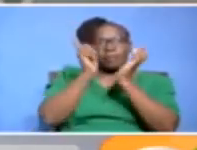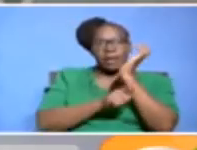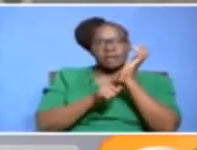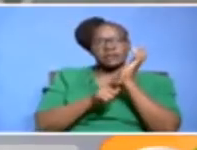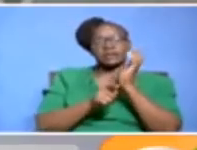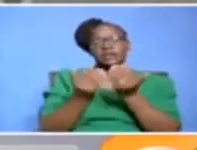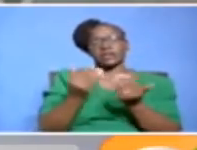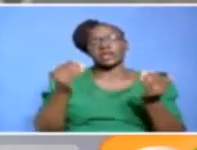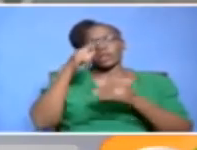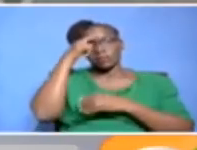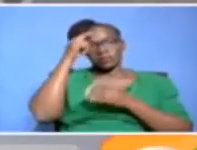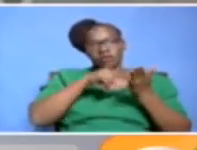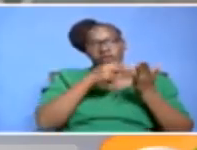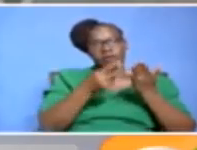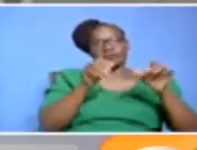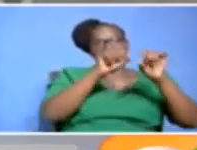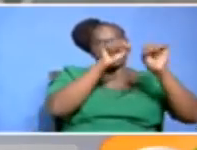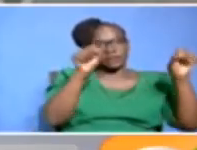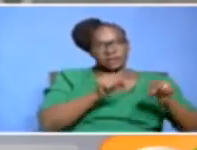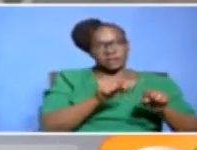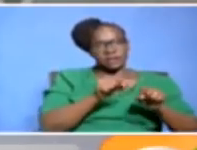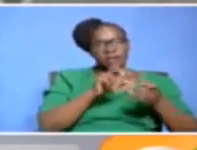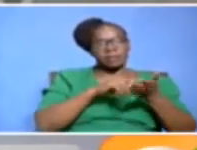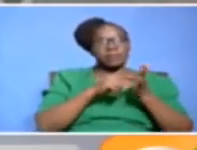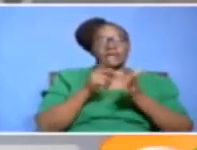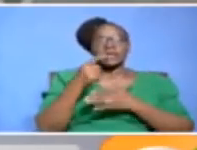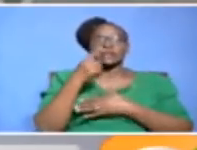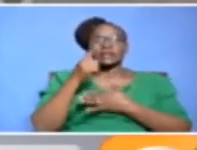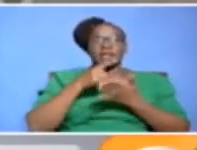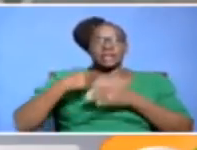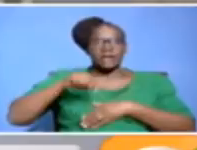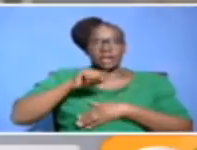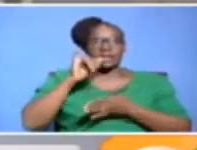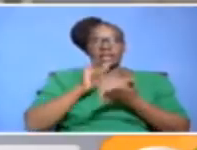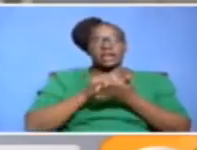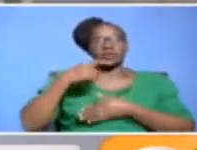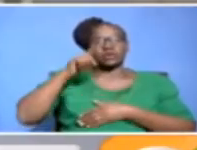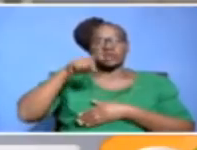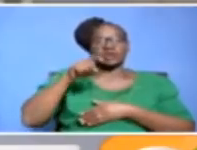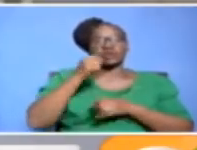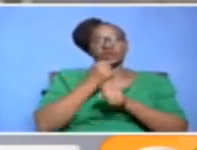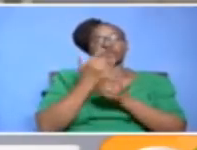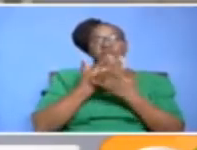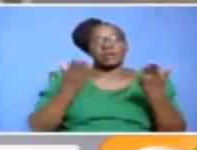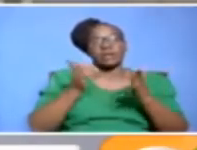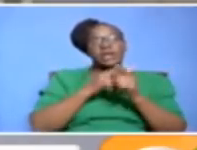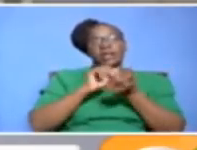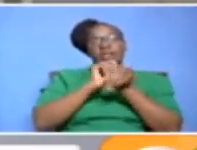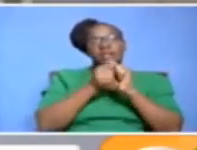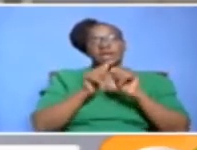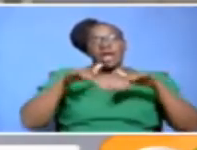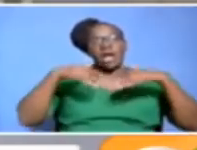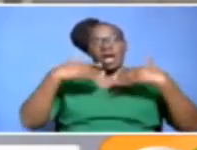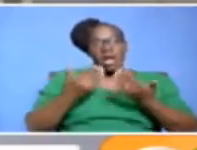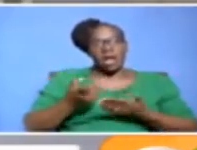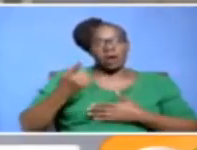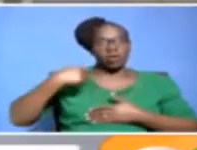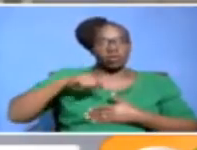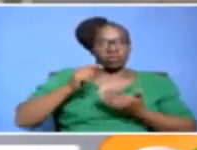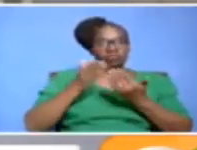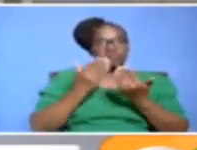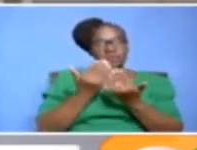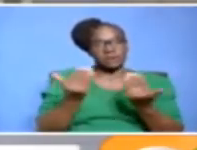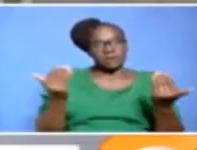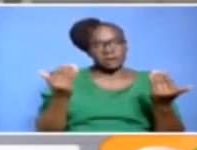of health system. Is this telling us we should do something and change the way we rehabilitate these